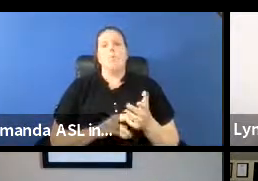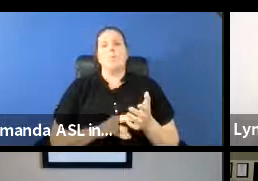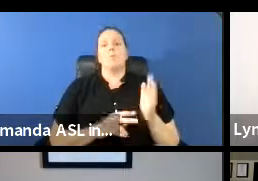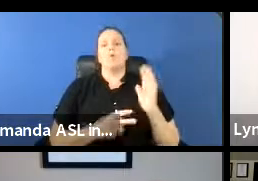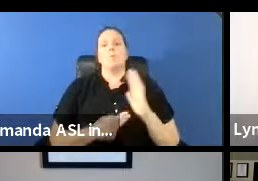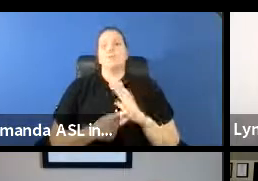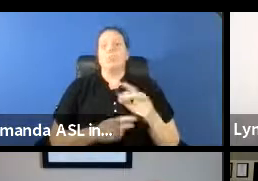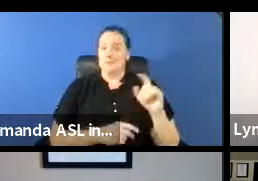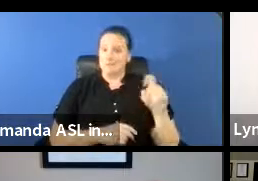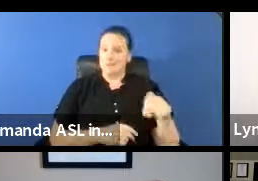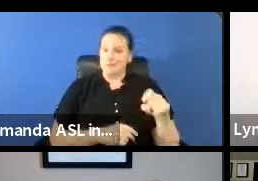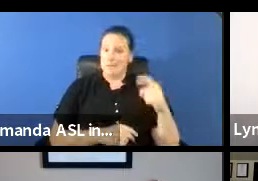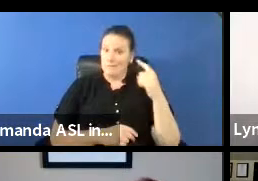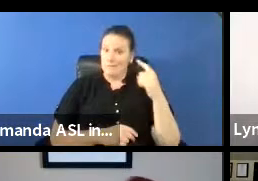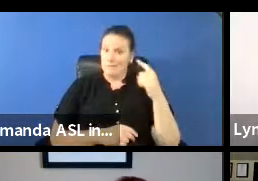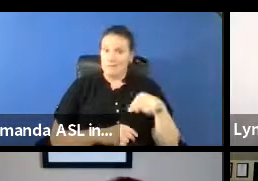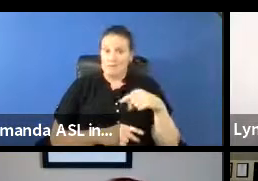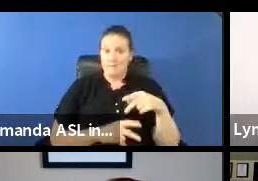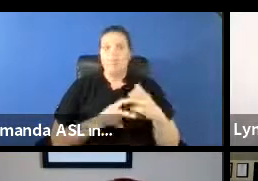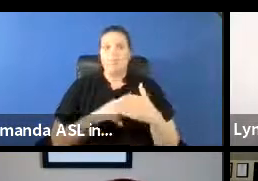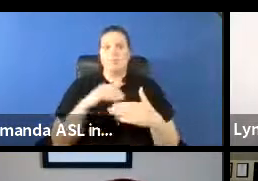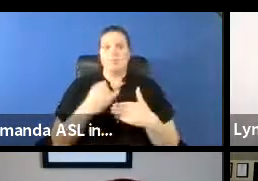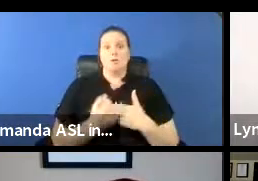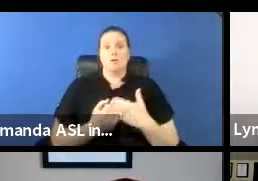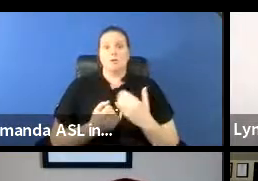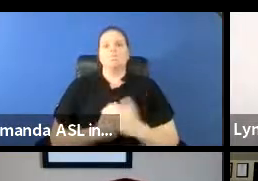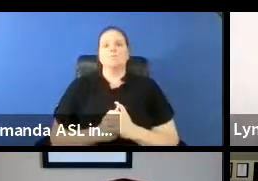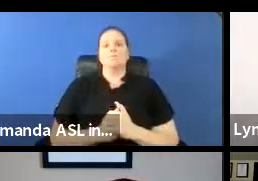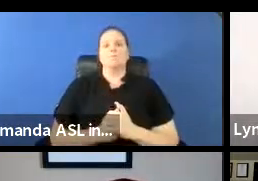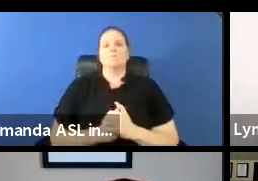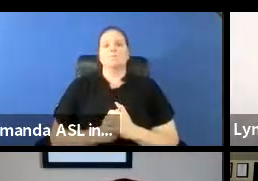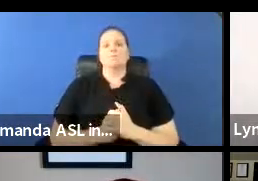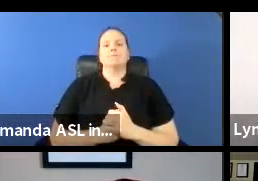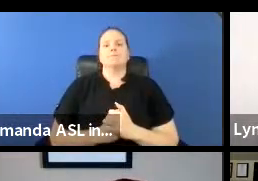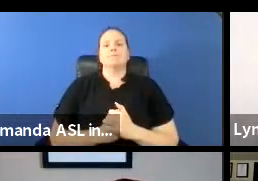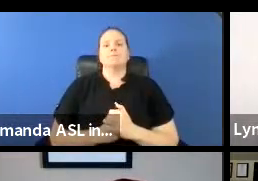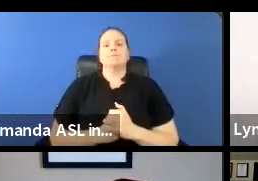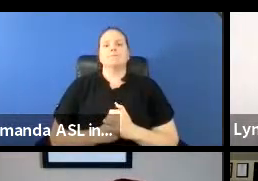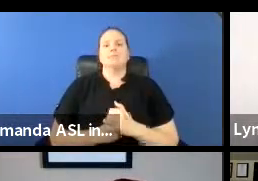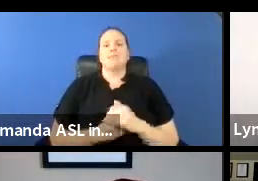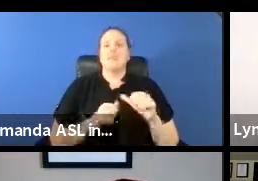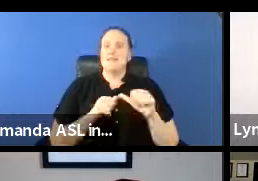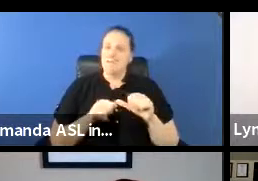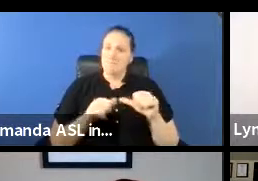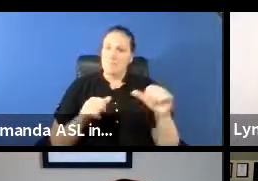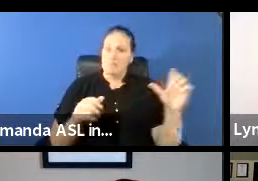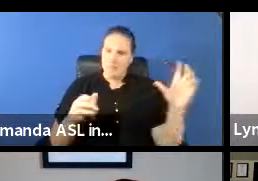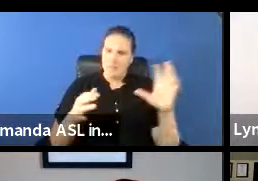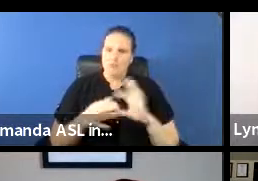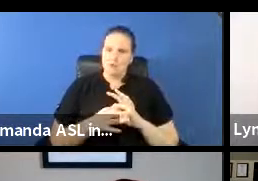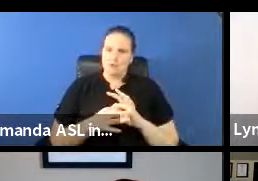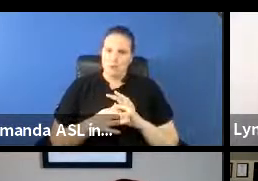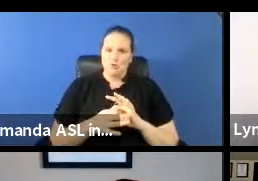and need of this project is. And part of the purpose and need is to keep the connections